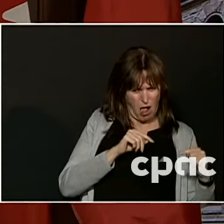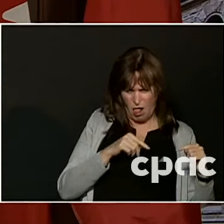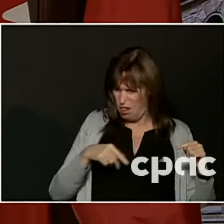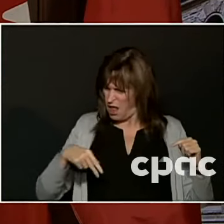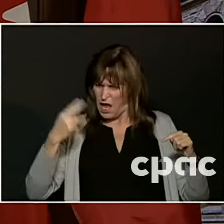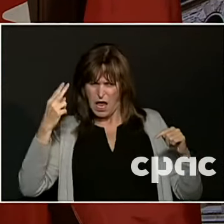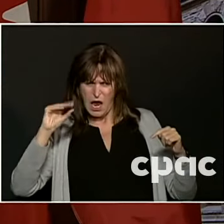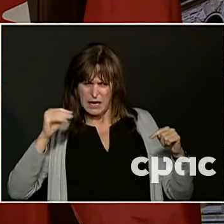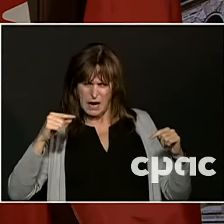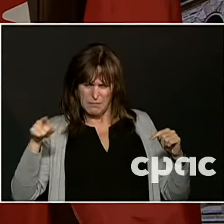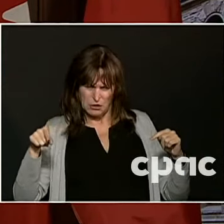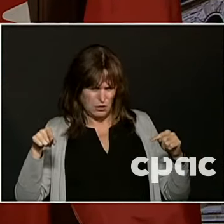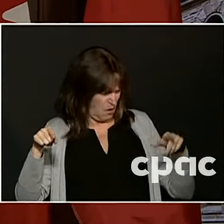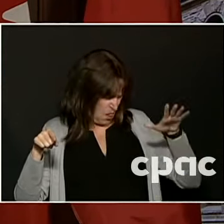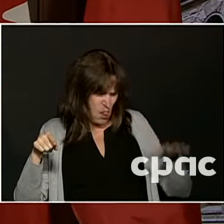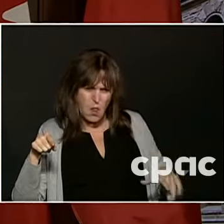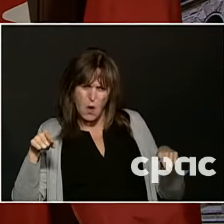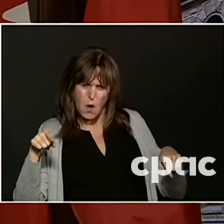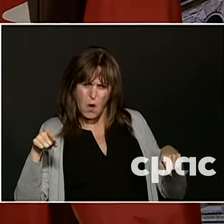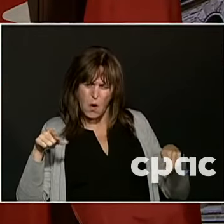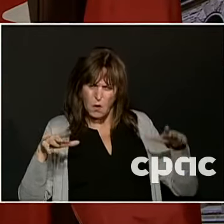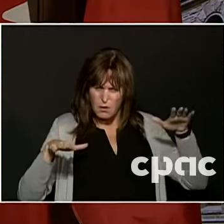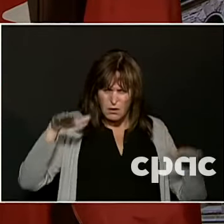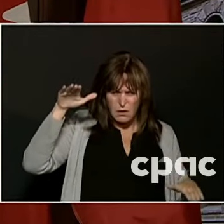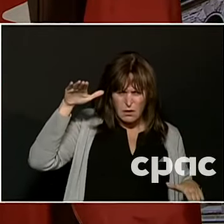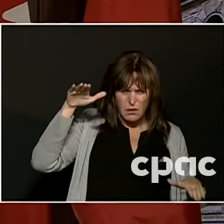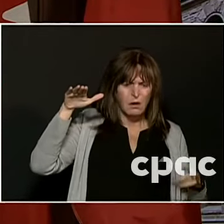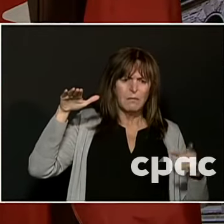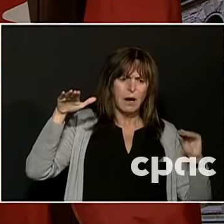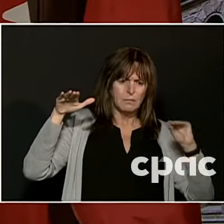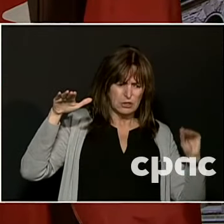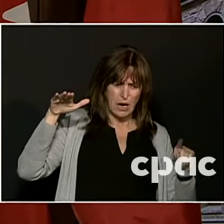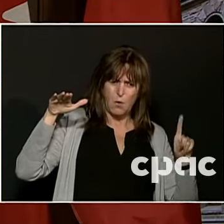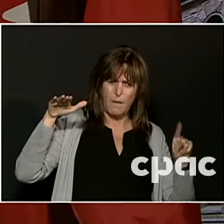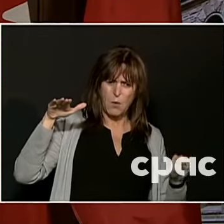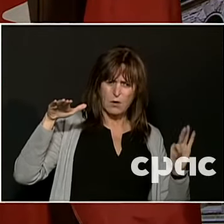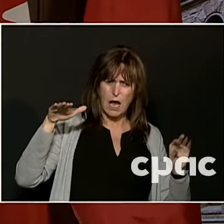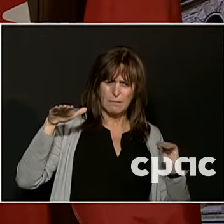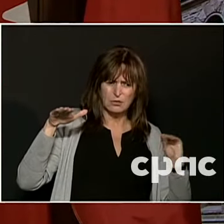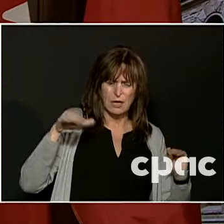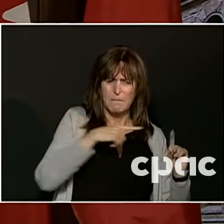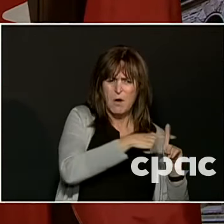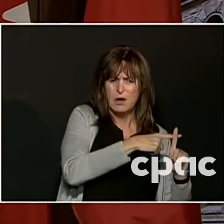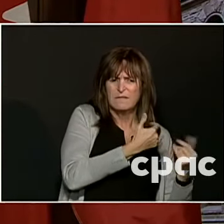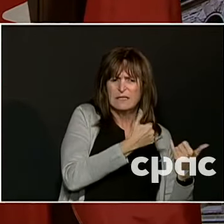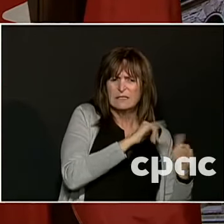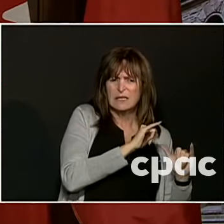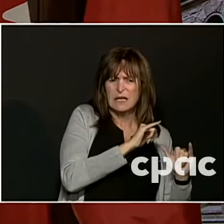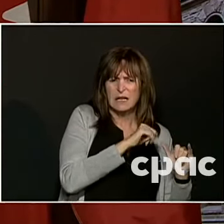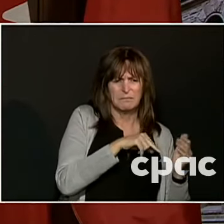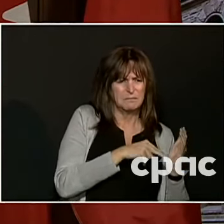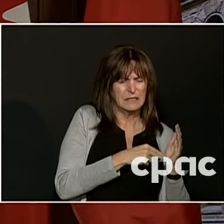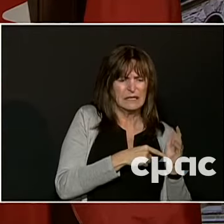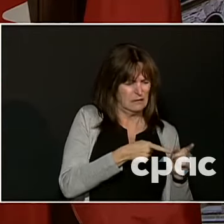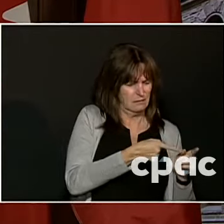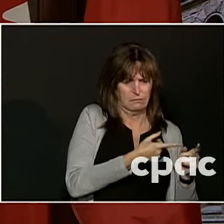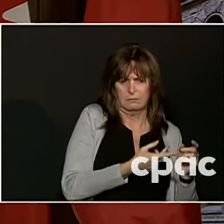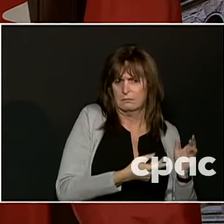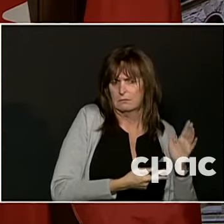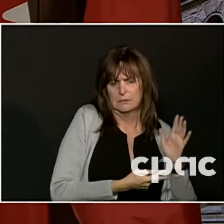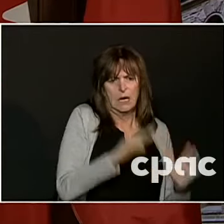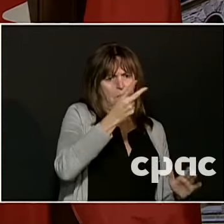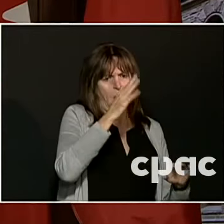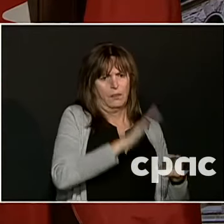the percent positivity is now up to 1.9%, which more than doubles what we would have seen late in the summer.